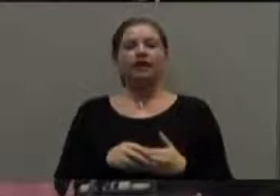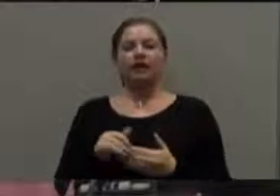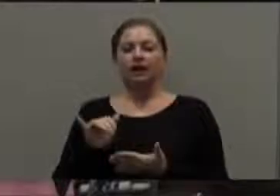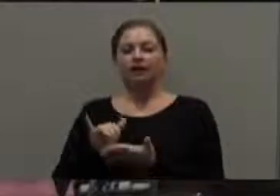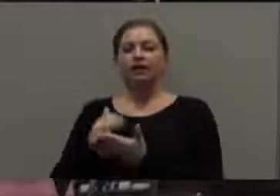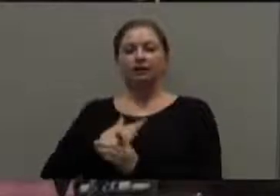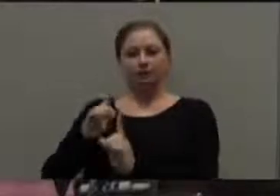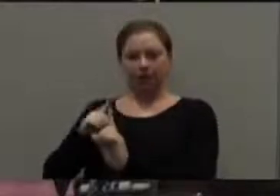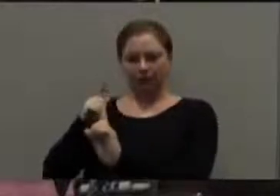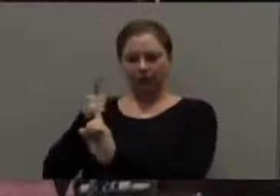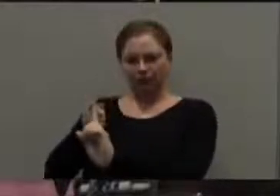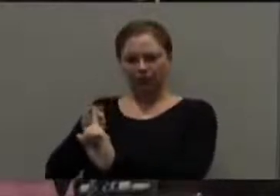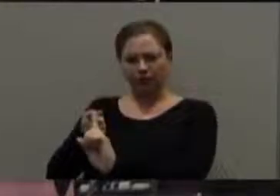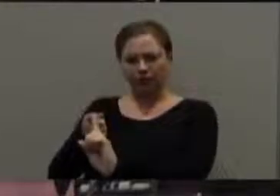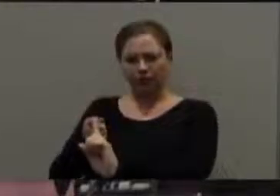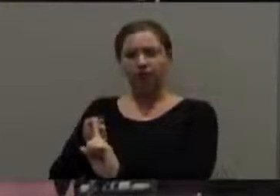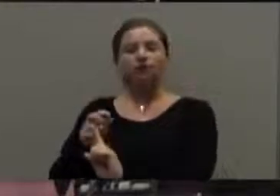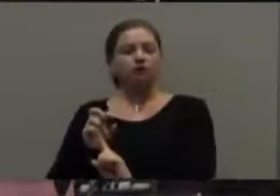right.